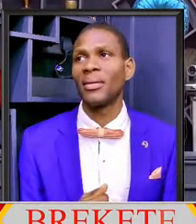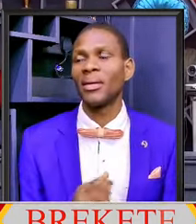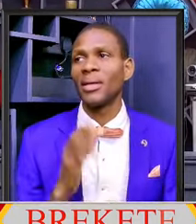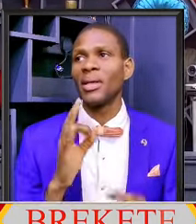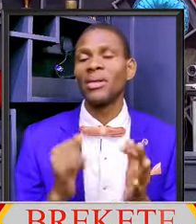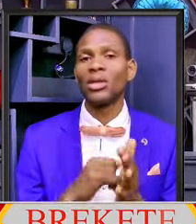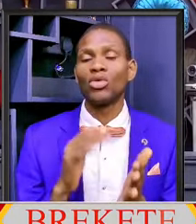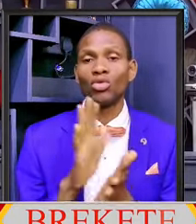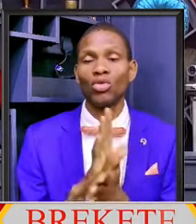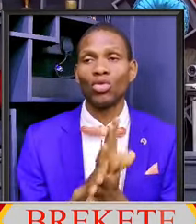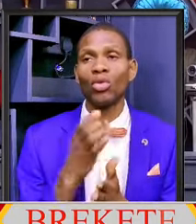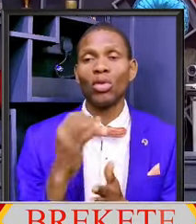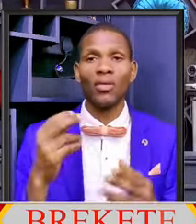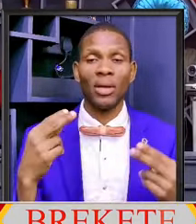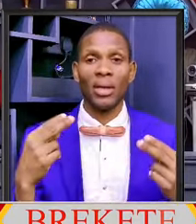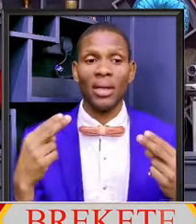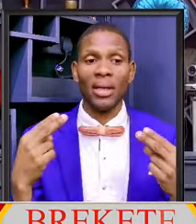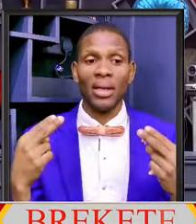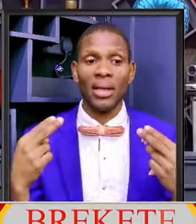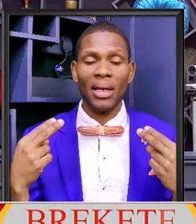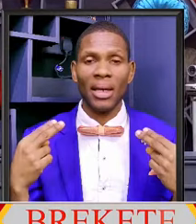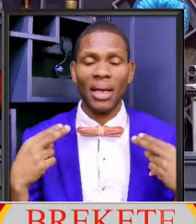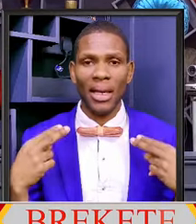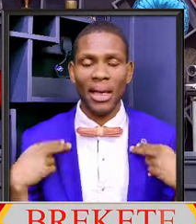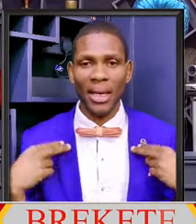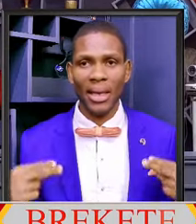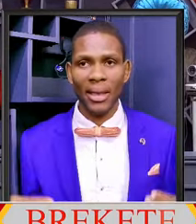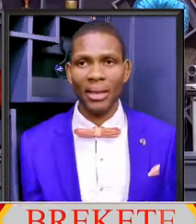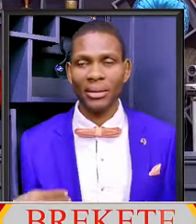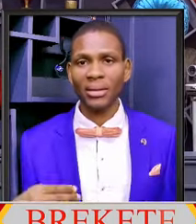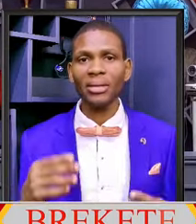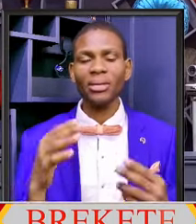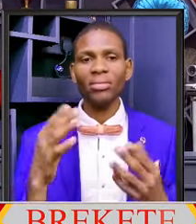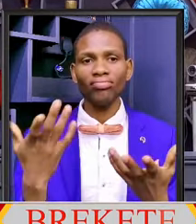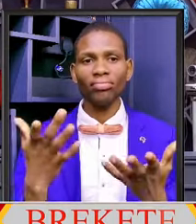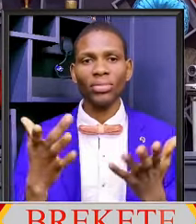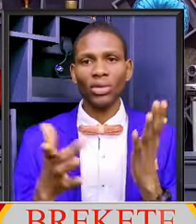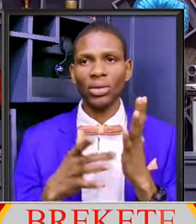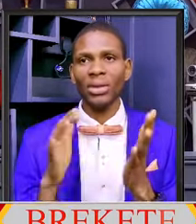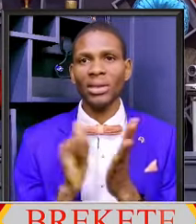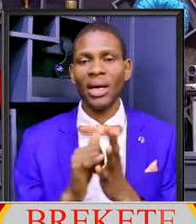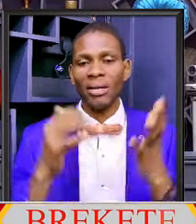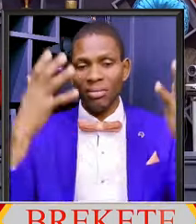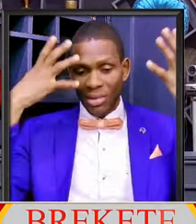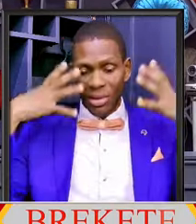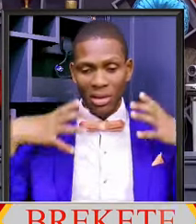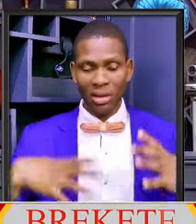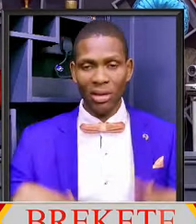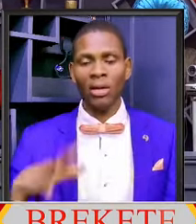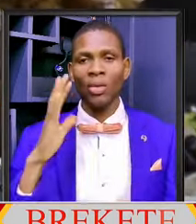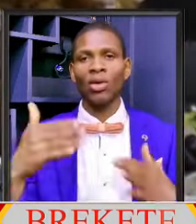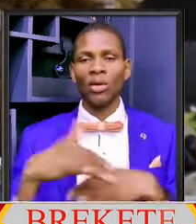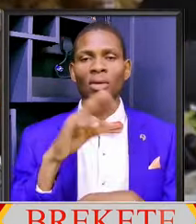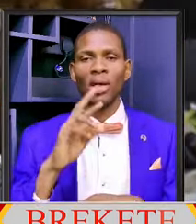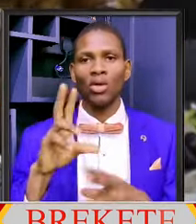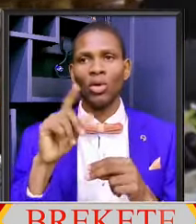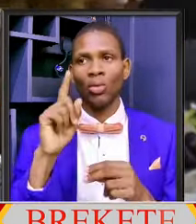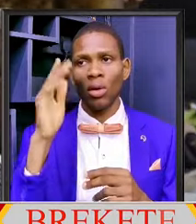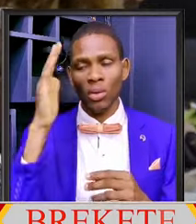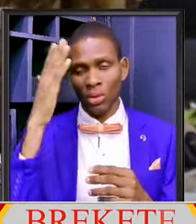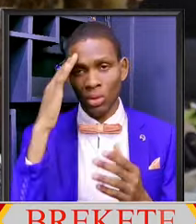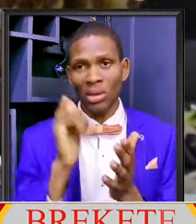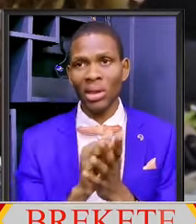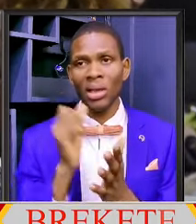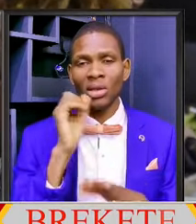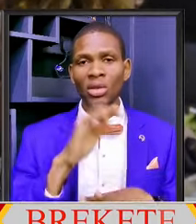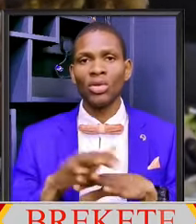If it is School of Health Technology, that gown will cover her. Nobody will know that she does